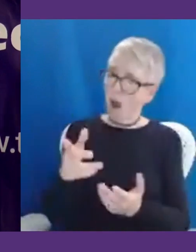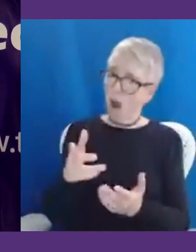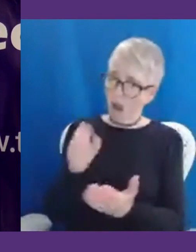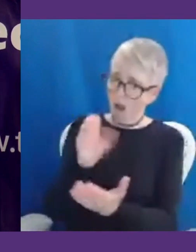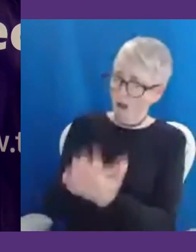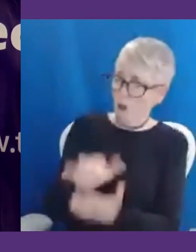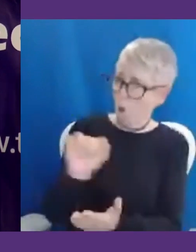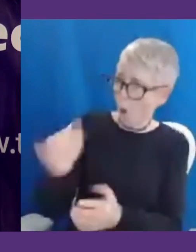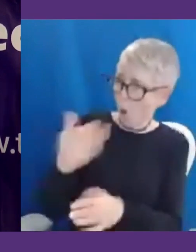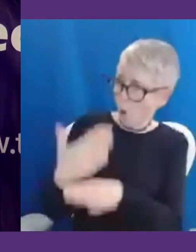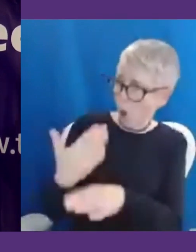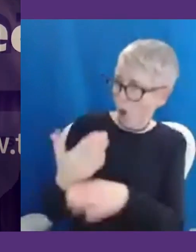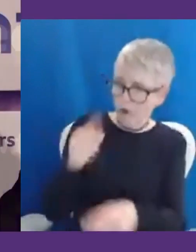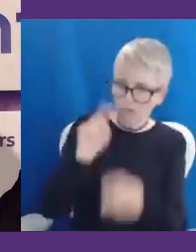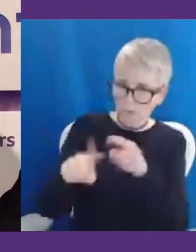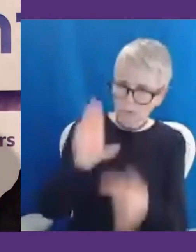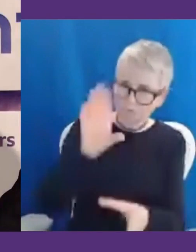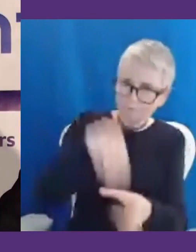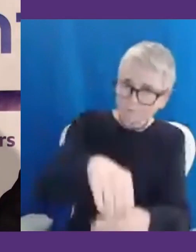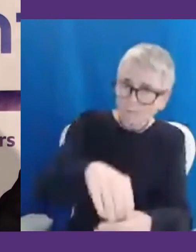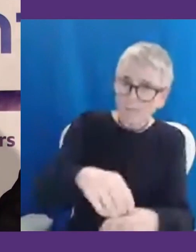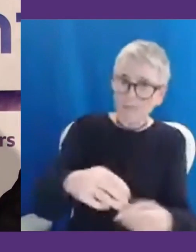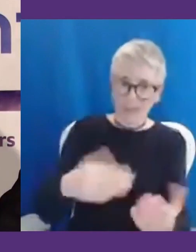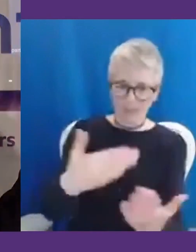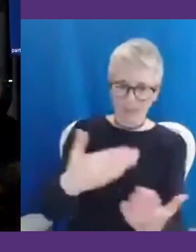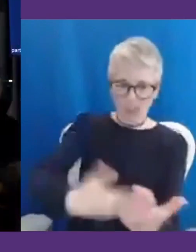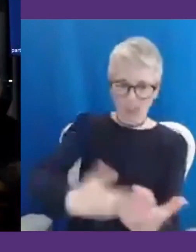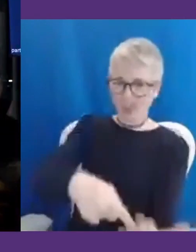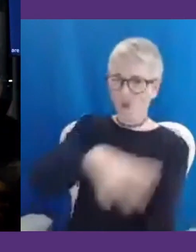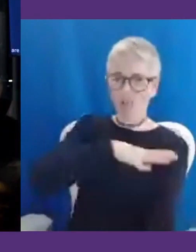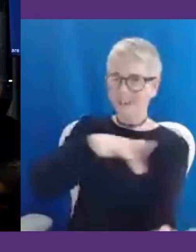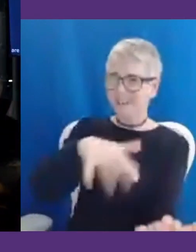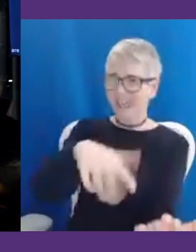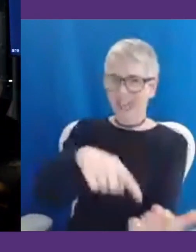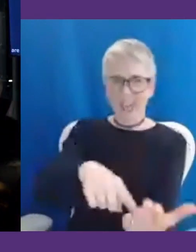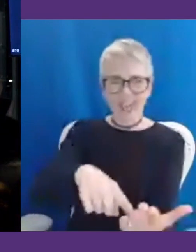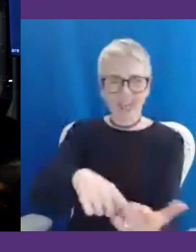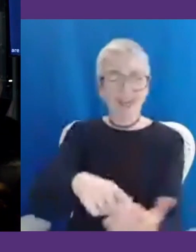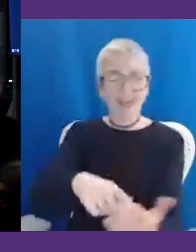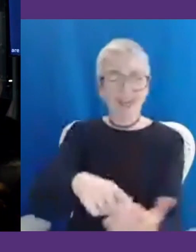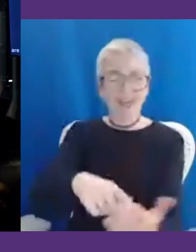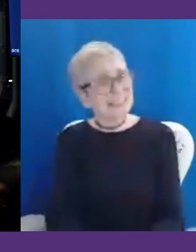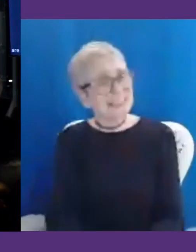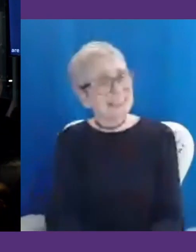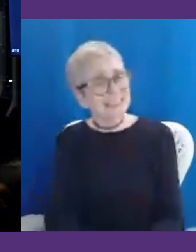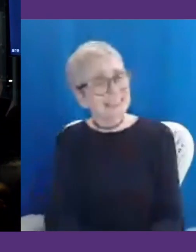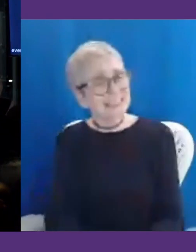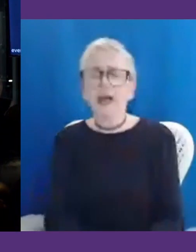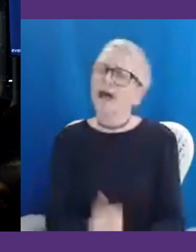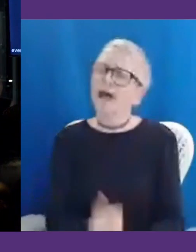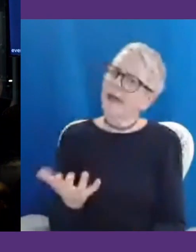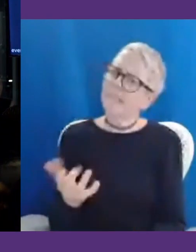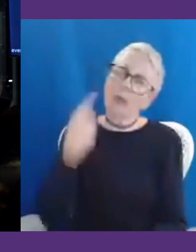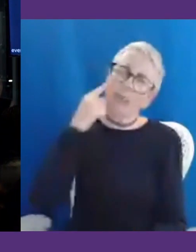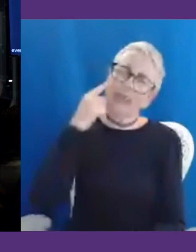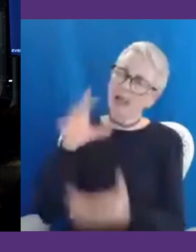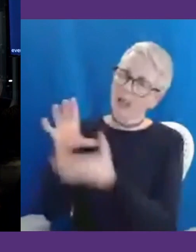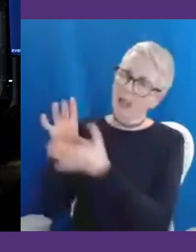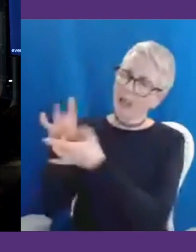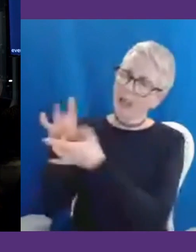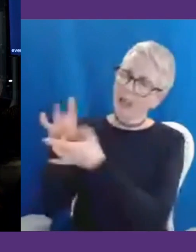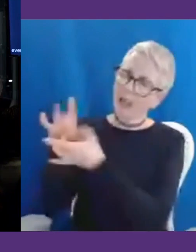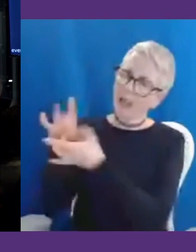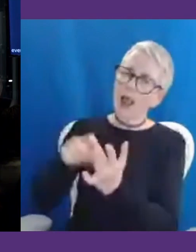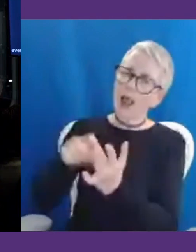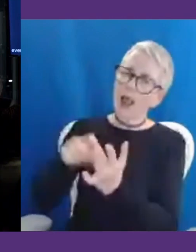day for lots of different reasons. Yeah. Did you? I'm just thinking about Clive's comment about disability in the sense of how it